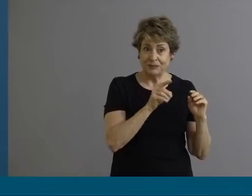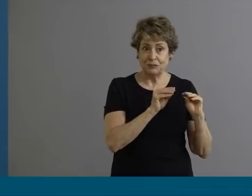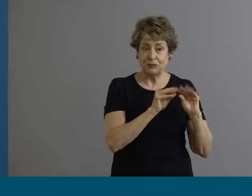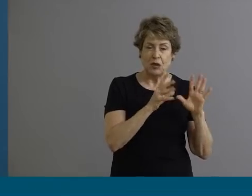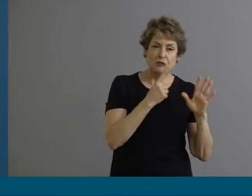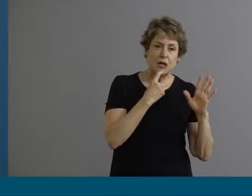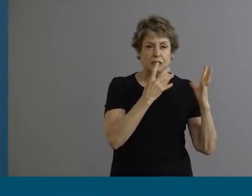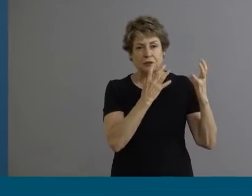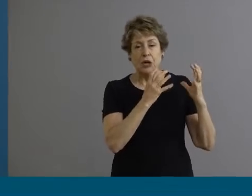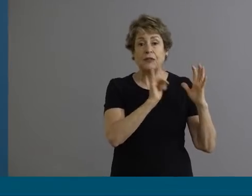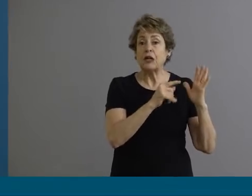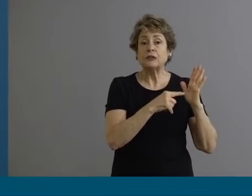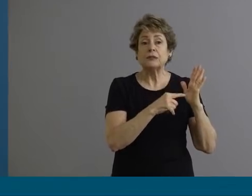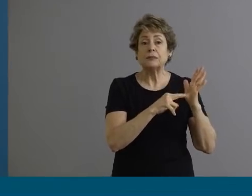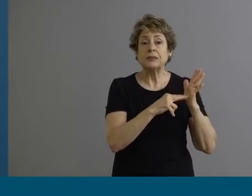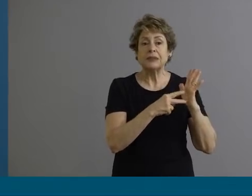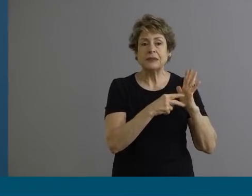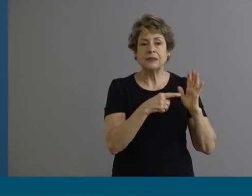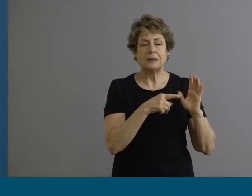hot spots.